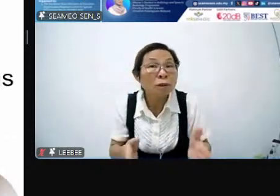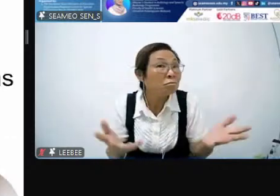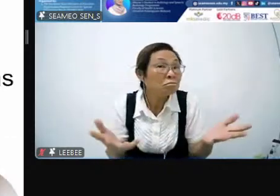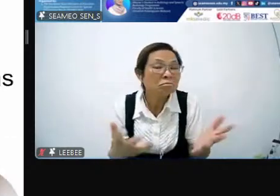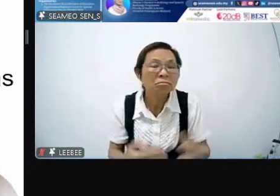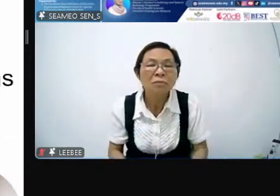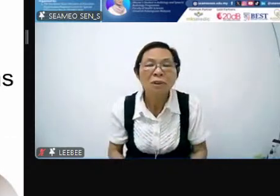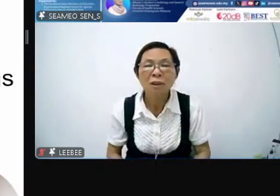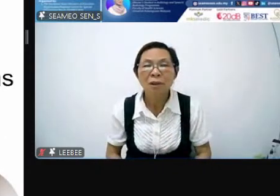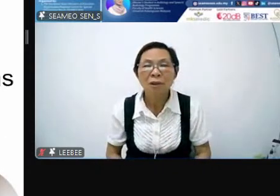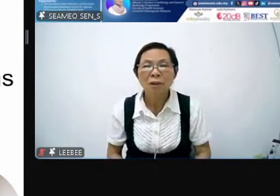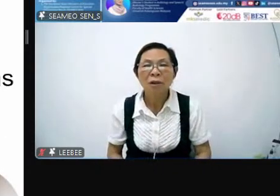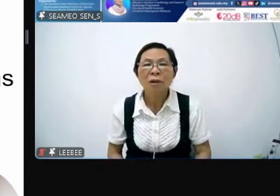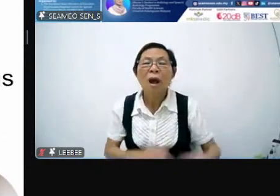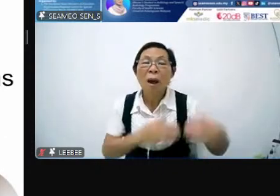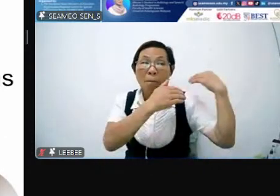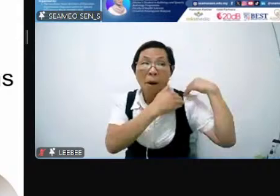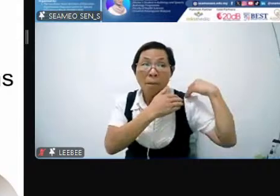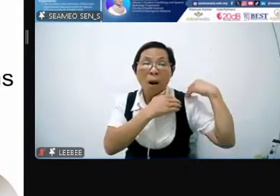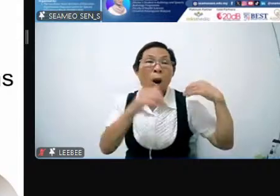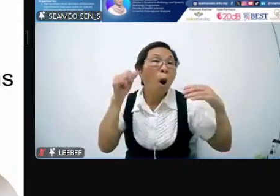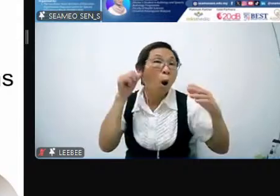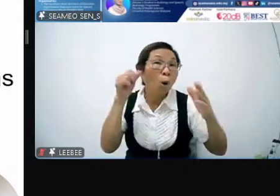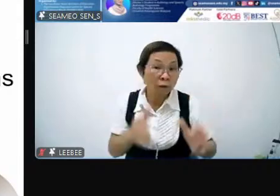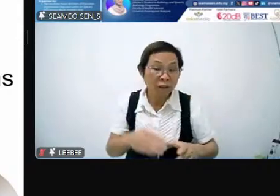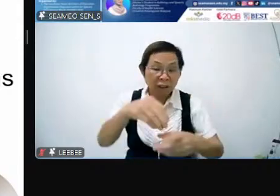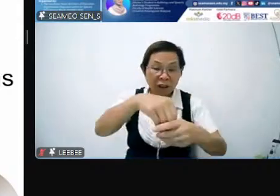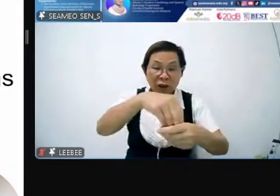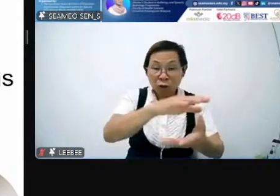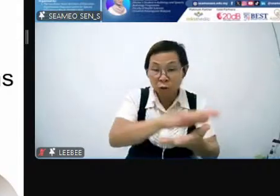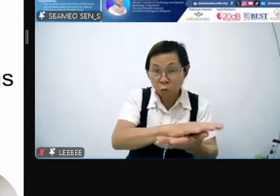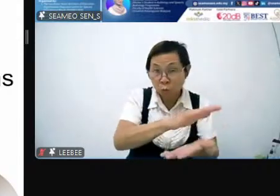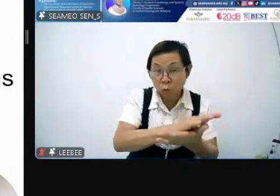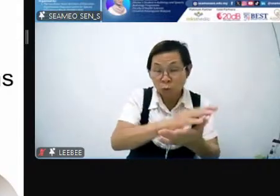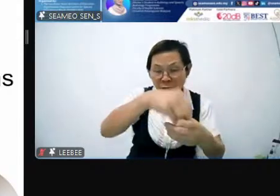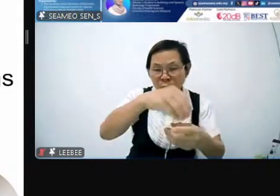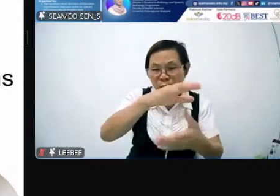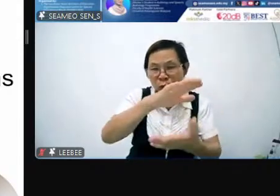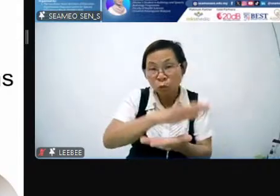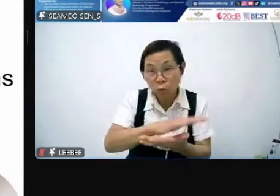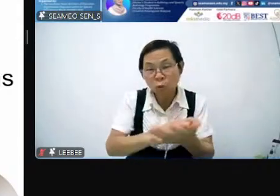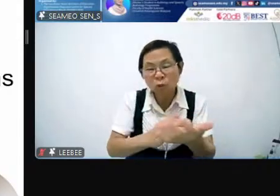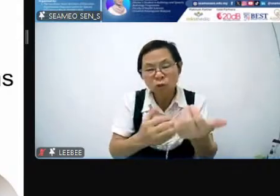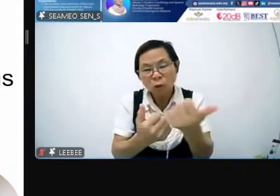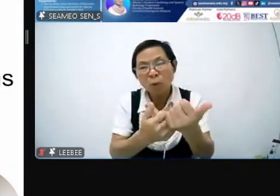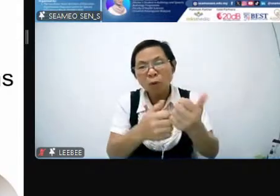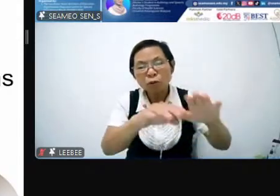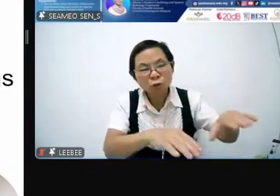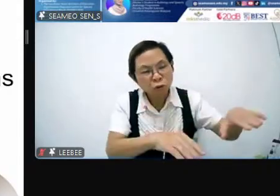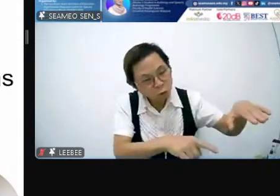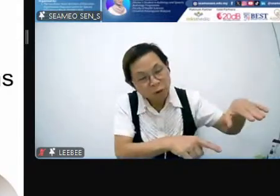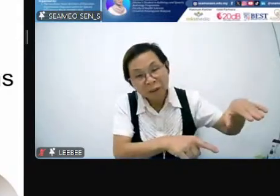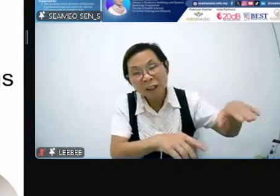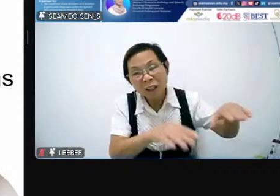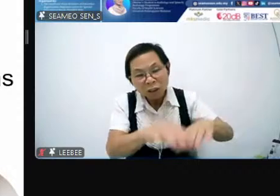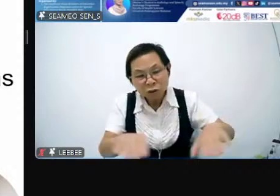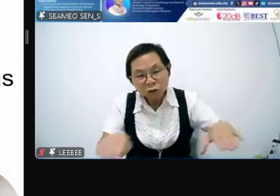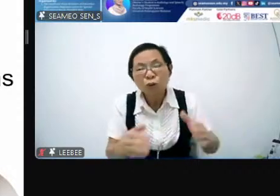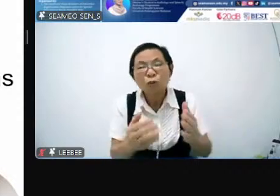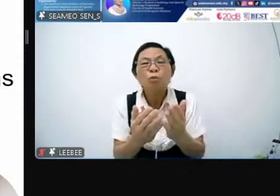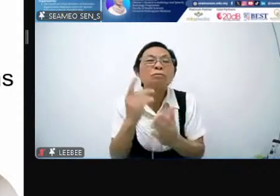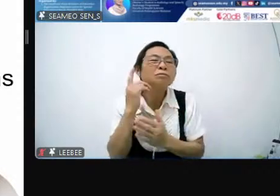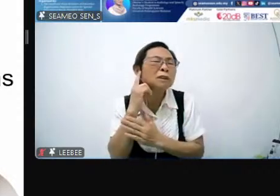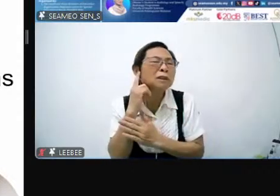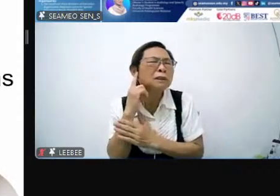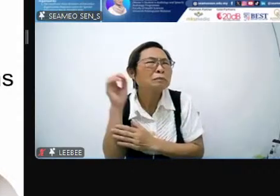The roles of audiologists in school is to support students with hearing loss and other hearing-related